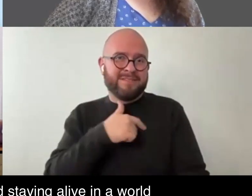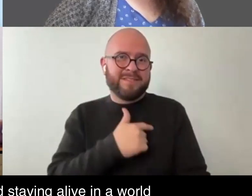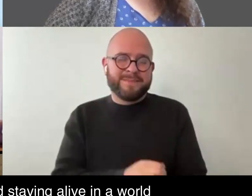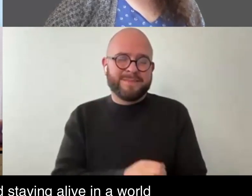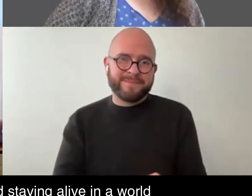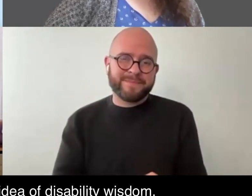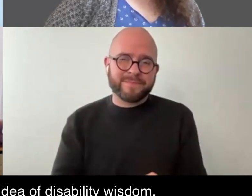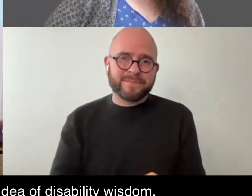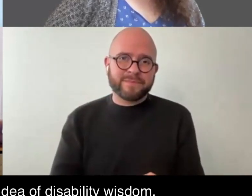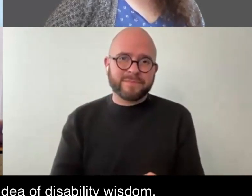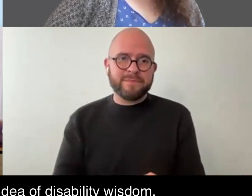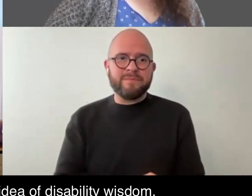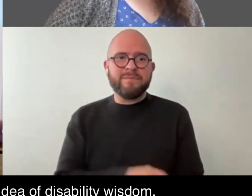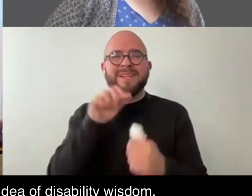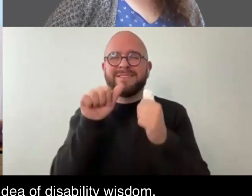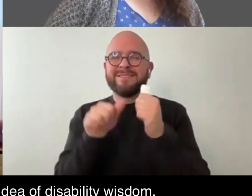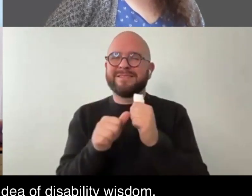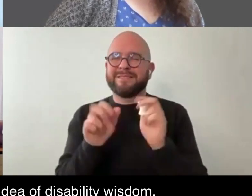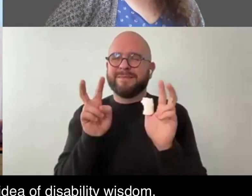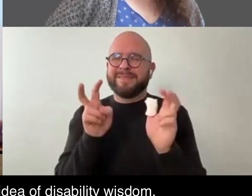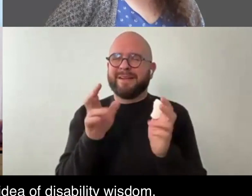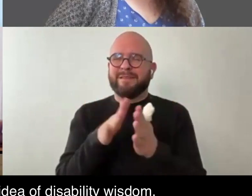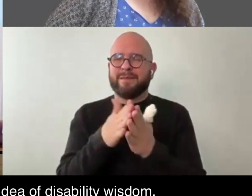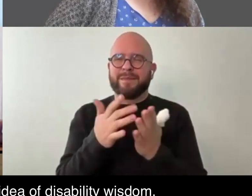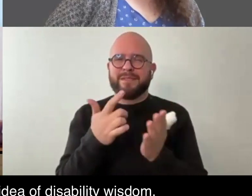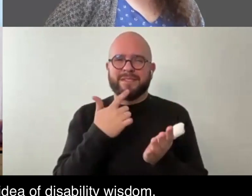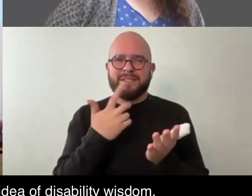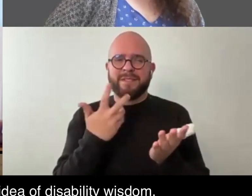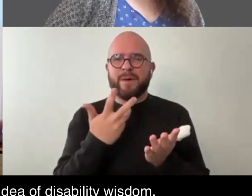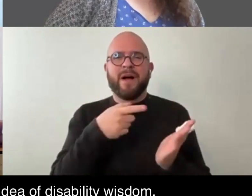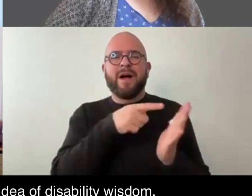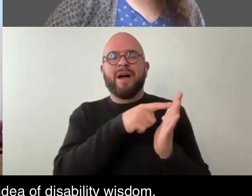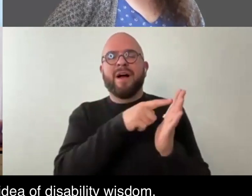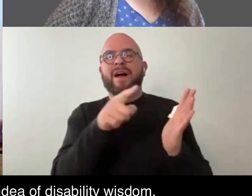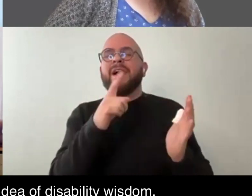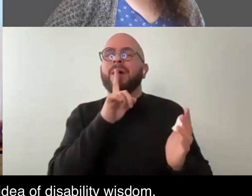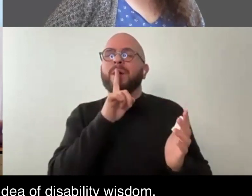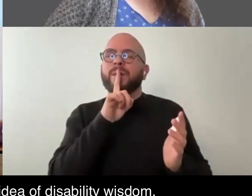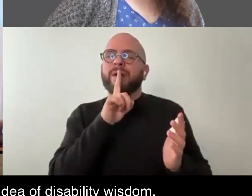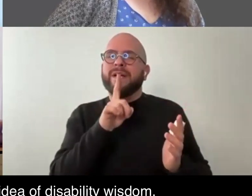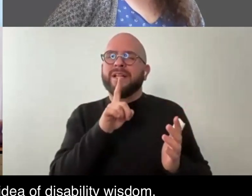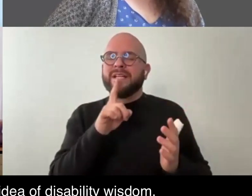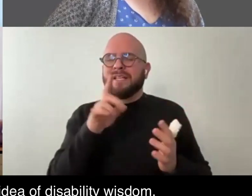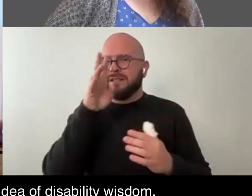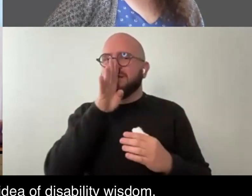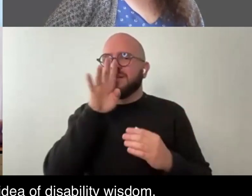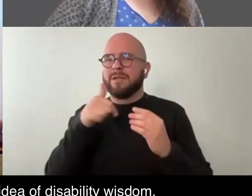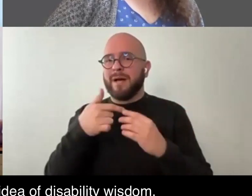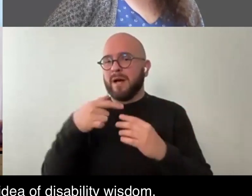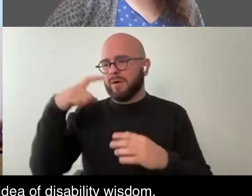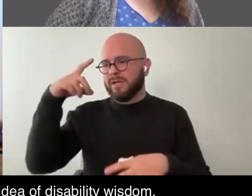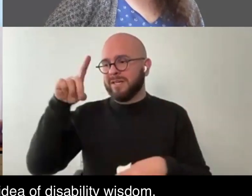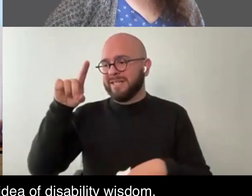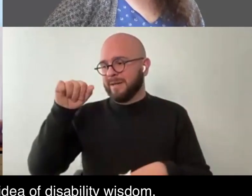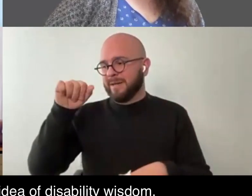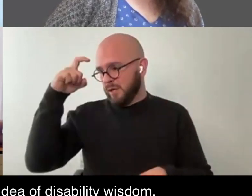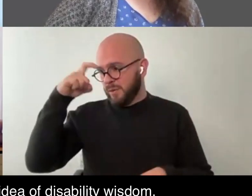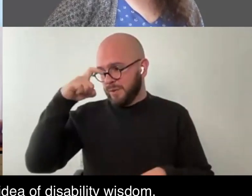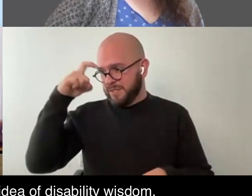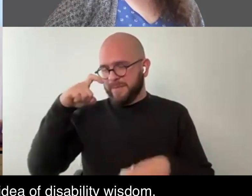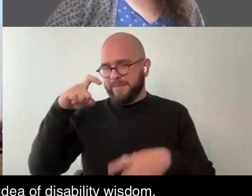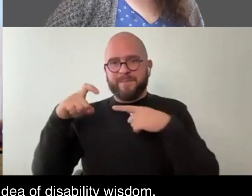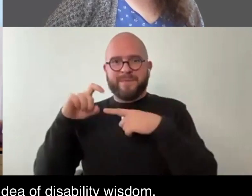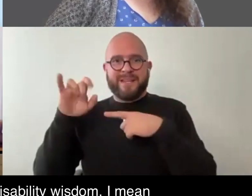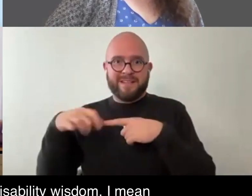The subtitle of the book centers the idea of disability wisdom, and it's really a core thread that